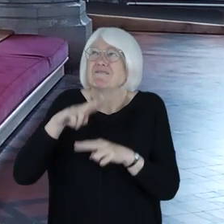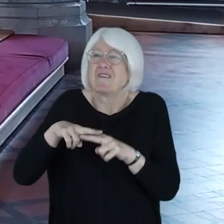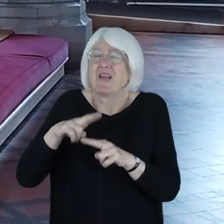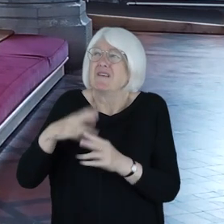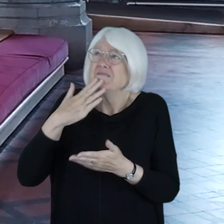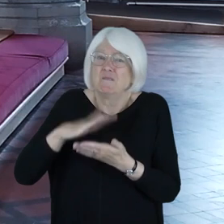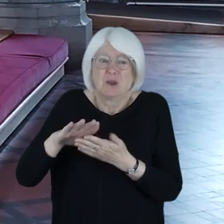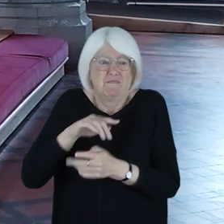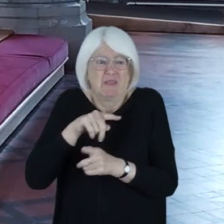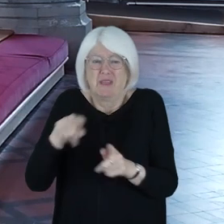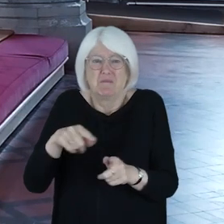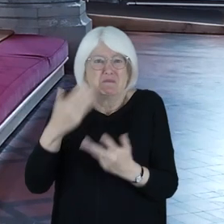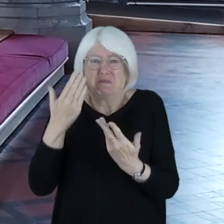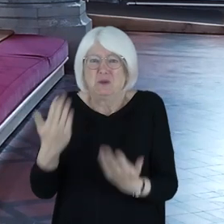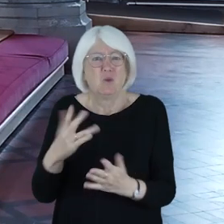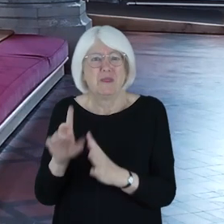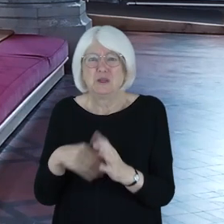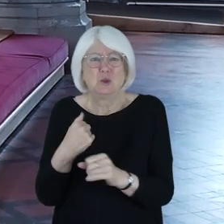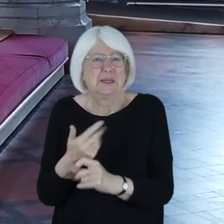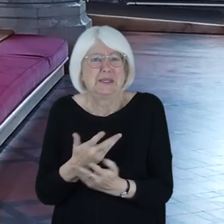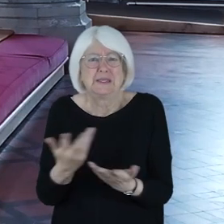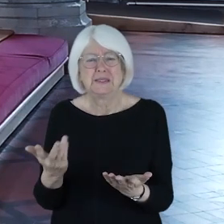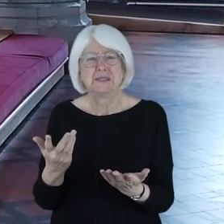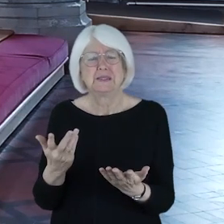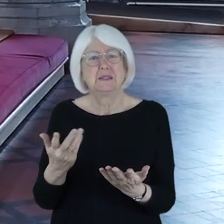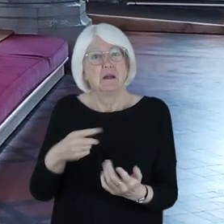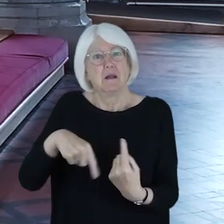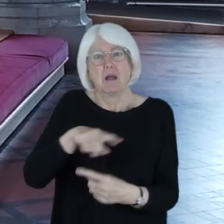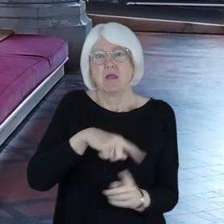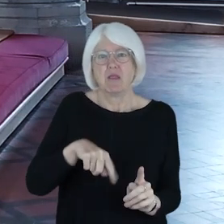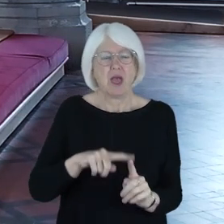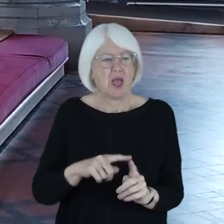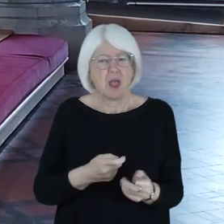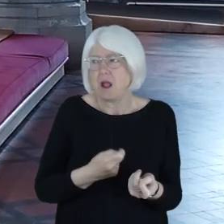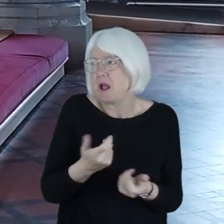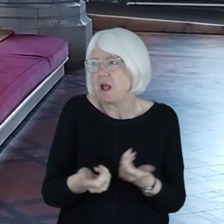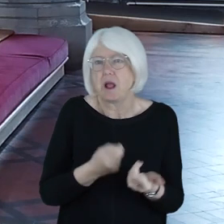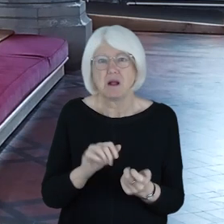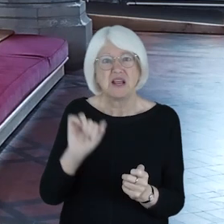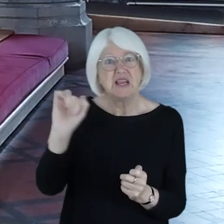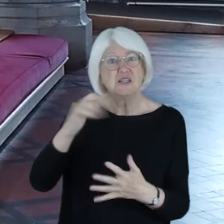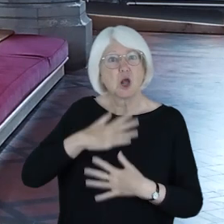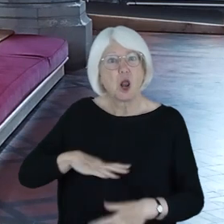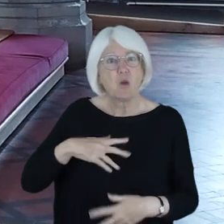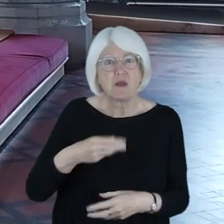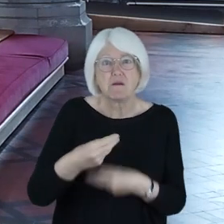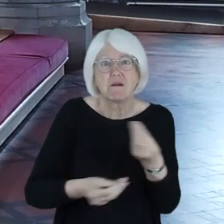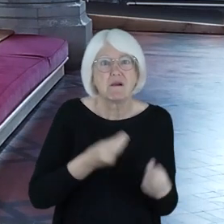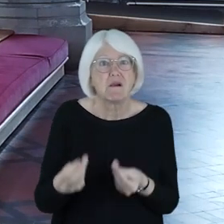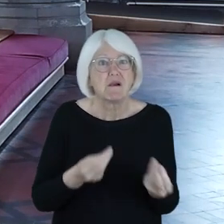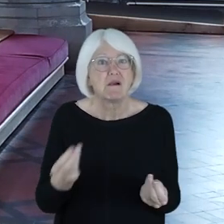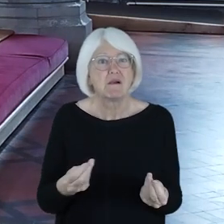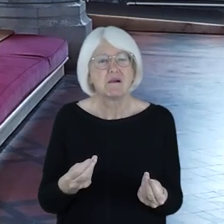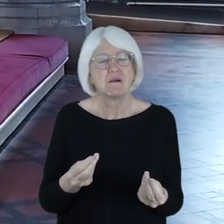them, for they do not know what they are doing. And they cast lots to divide his clothing. And